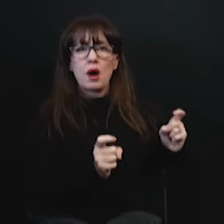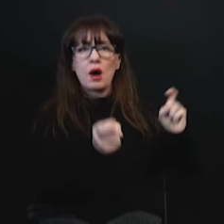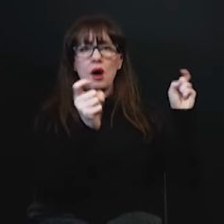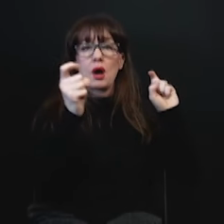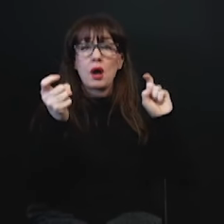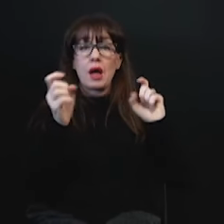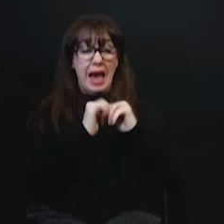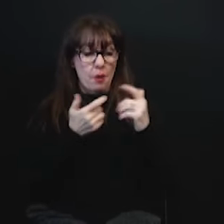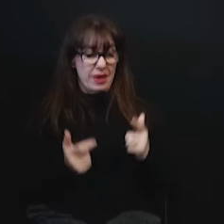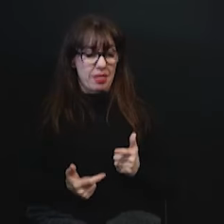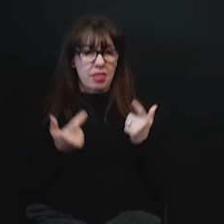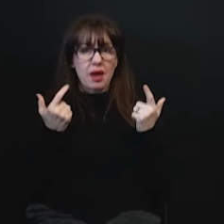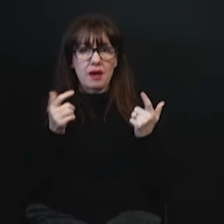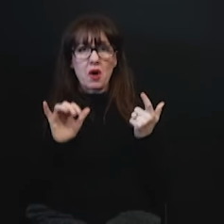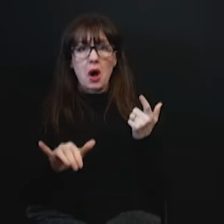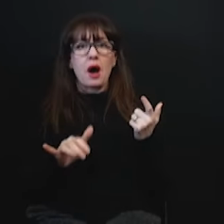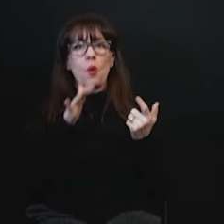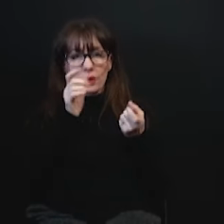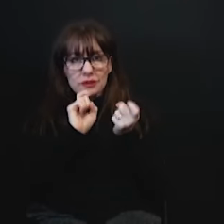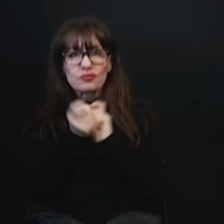we live just might change as well.